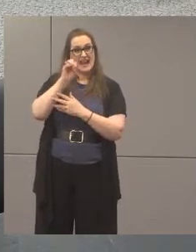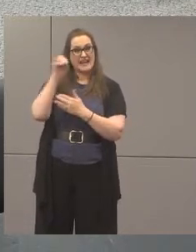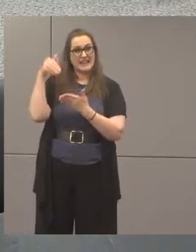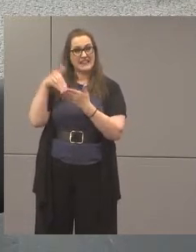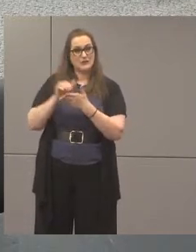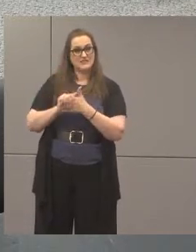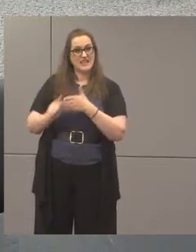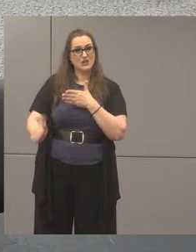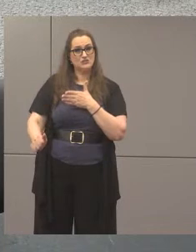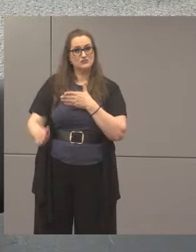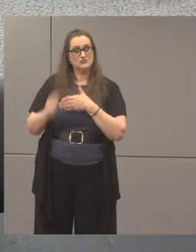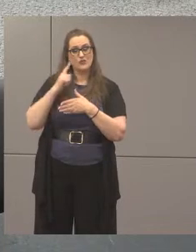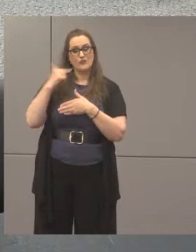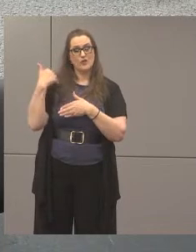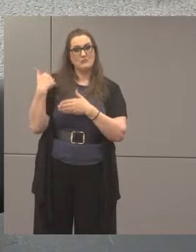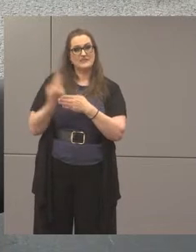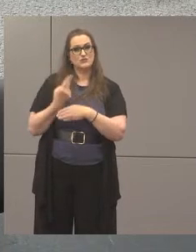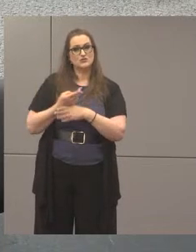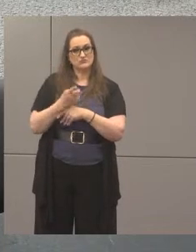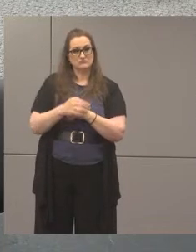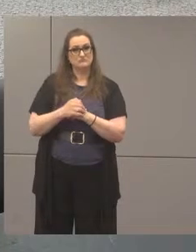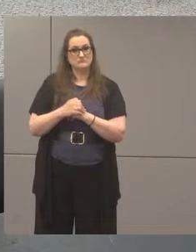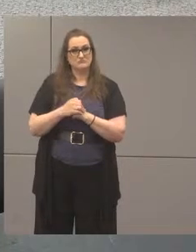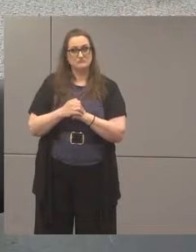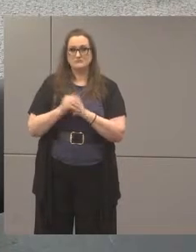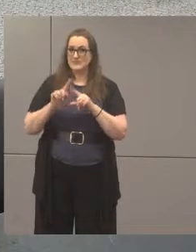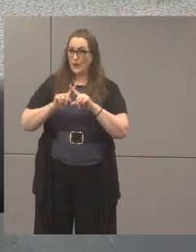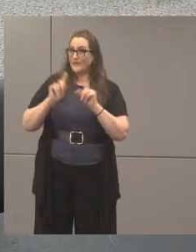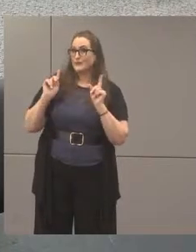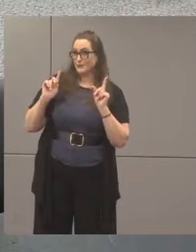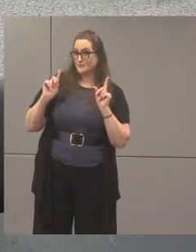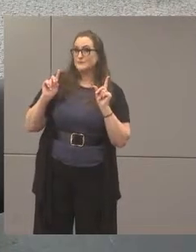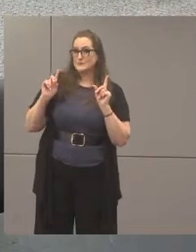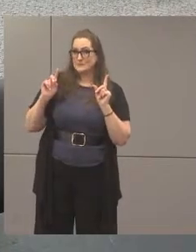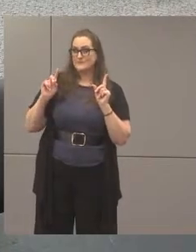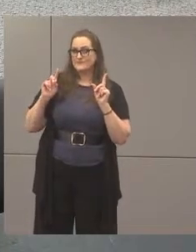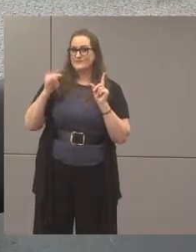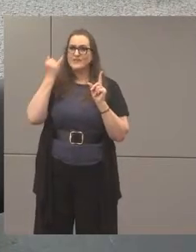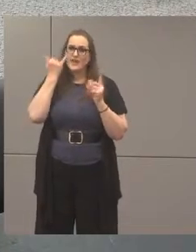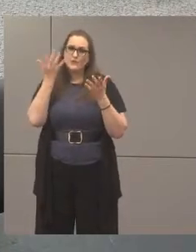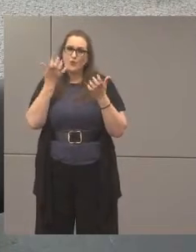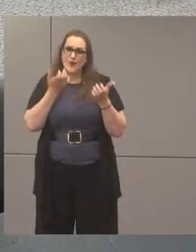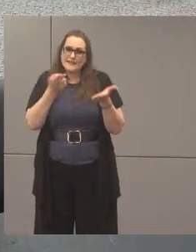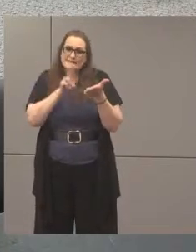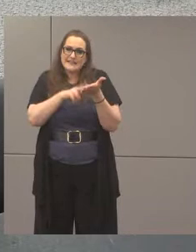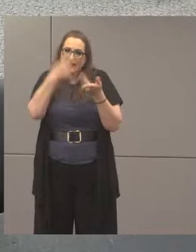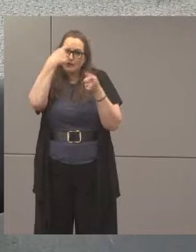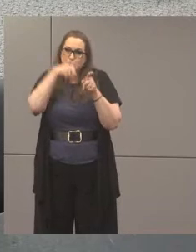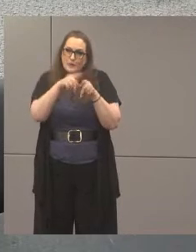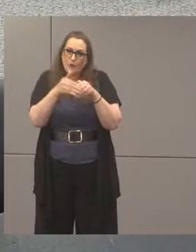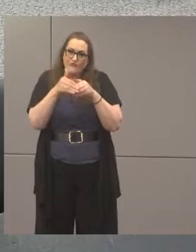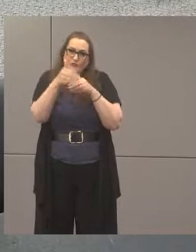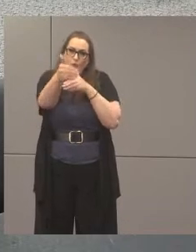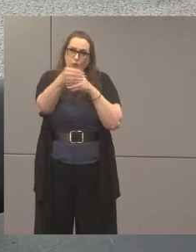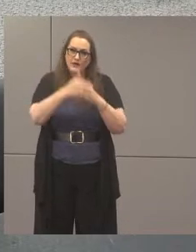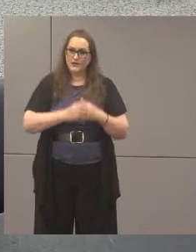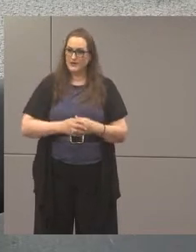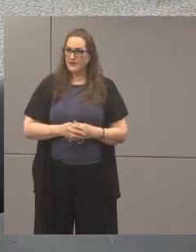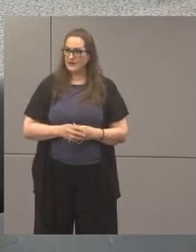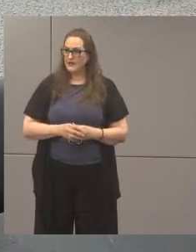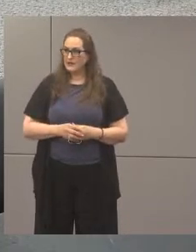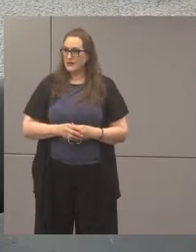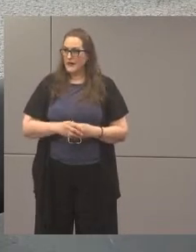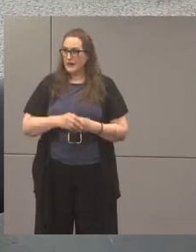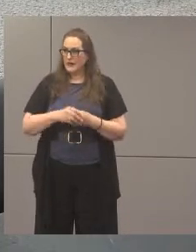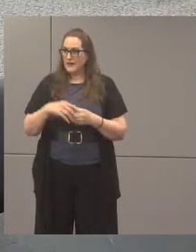$480,000 for past usage. However, if you want to sign an agreement going forward,